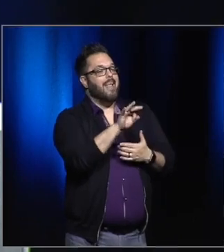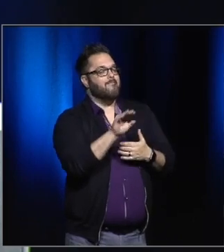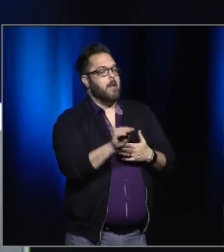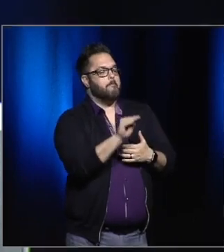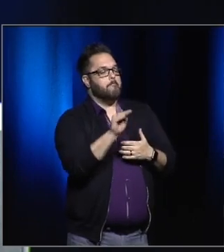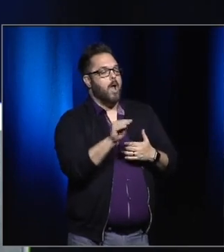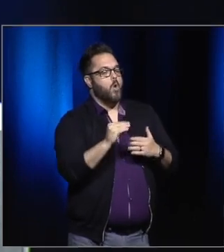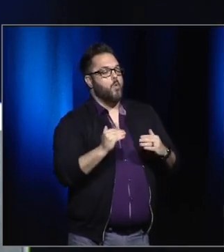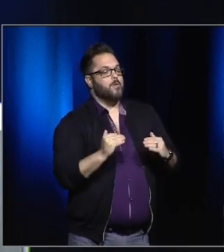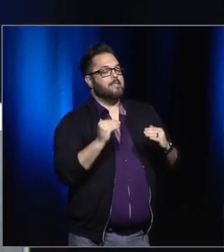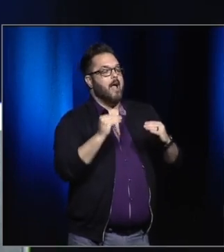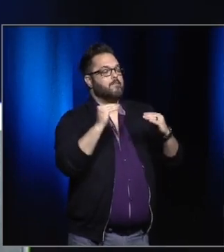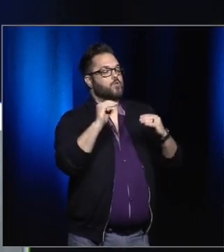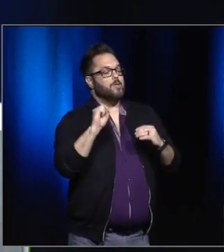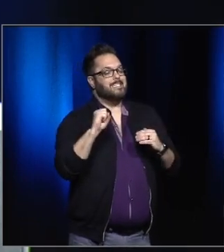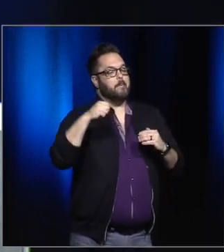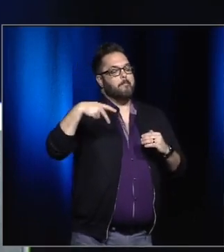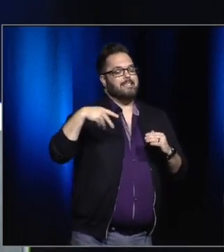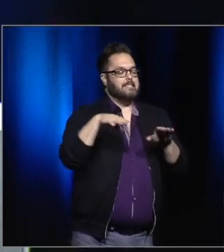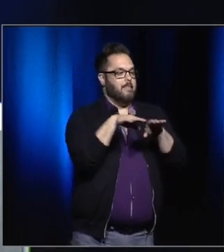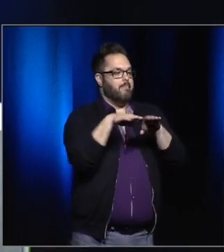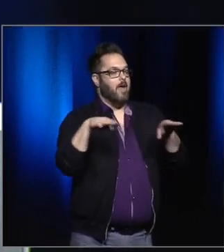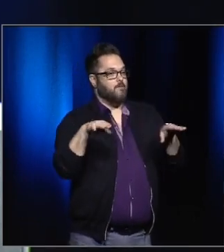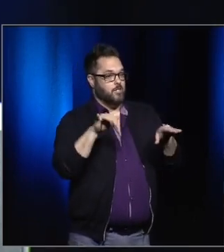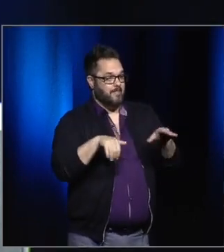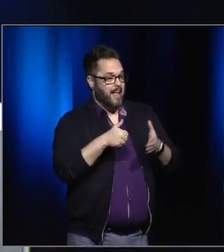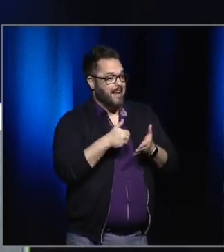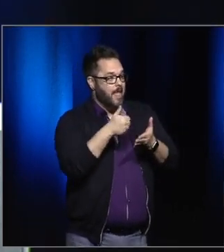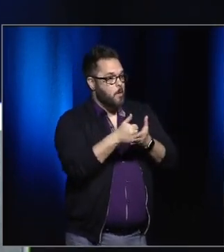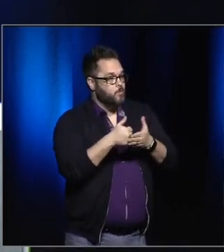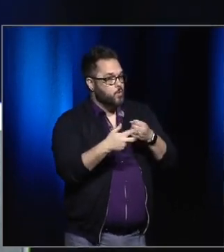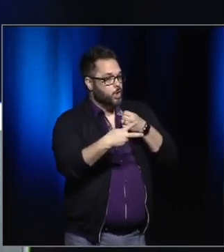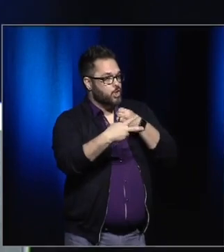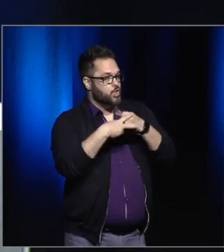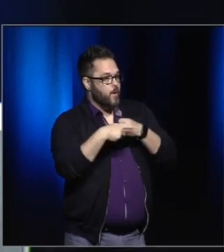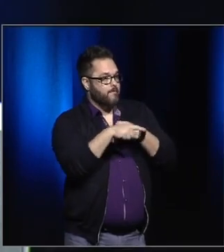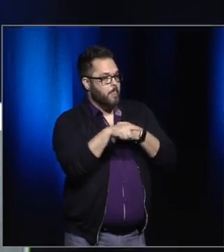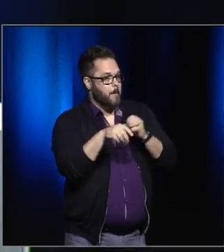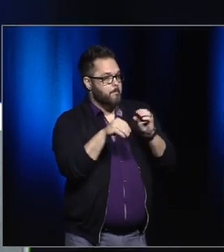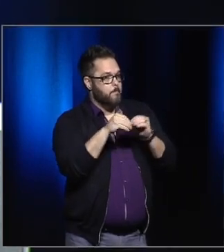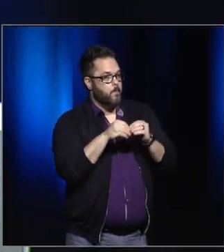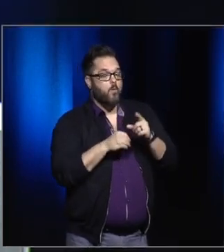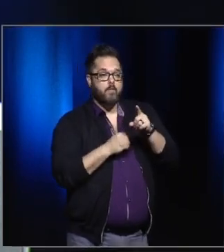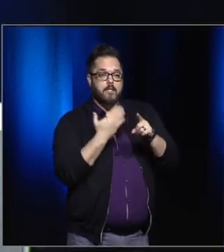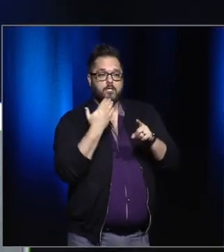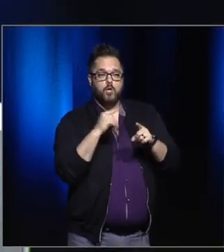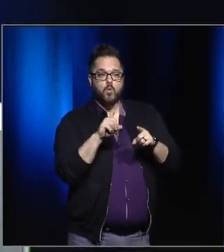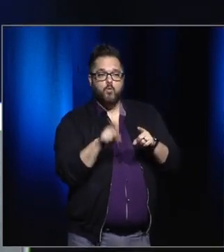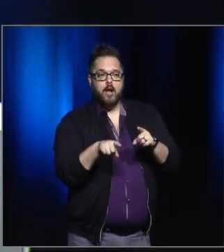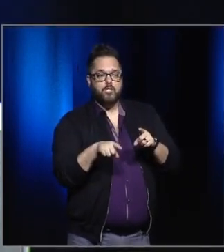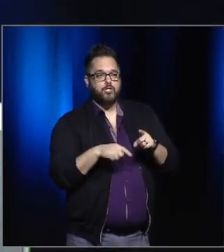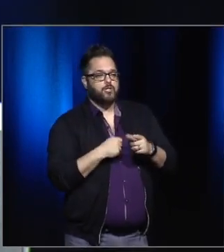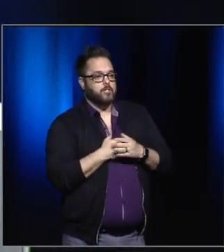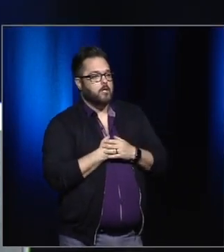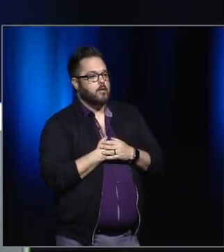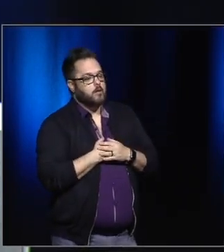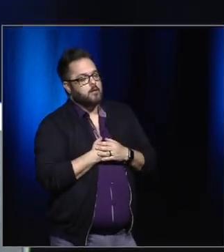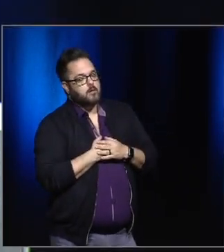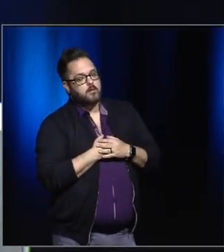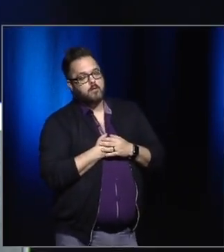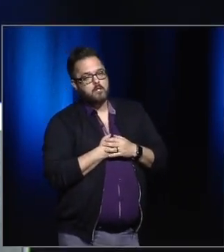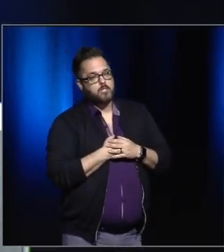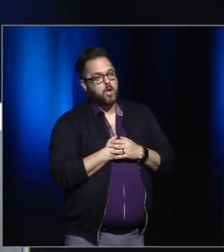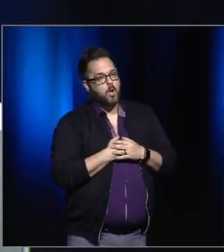to a species level? To what extent did that help the conservation of the species? Yeah, it's a great question. So there's splitters and joiners,